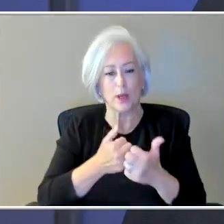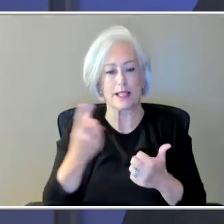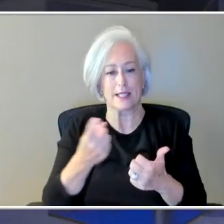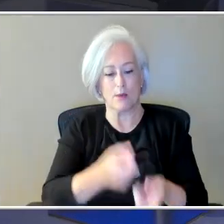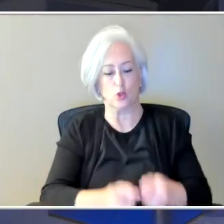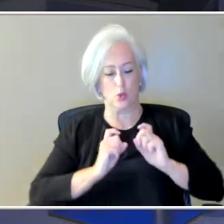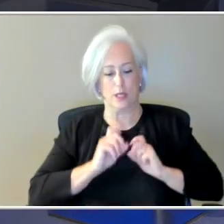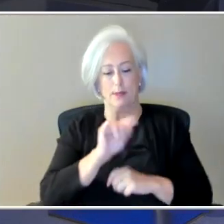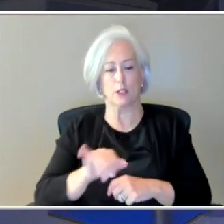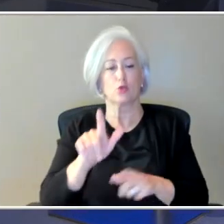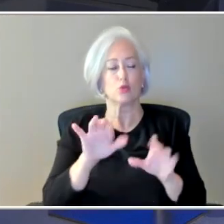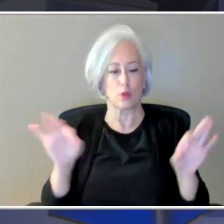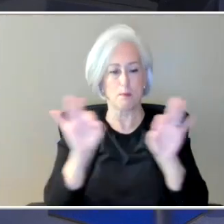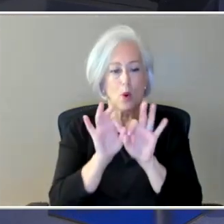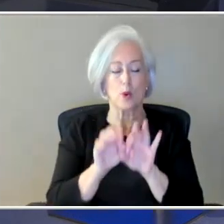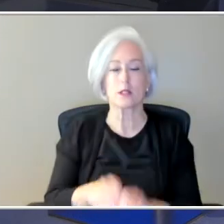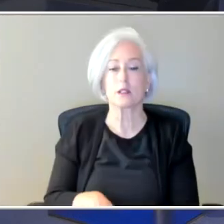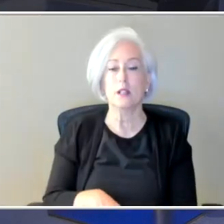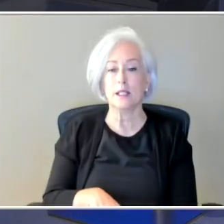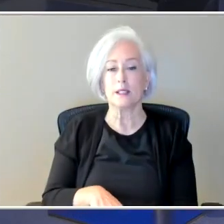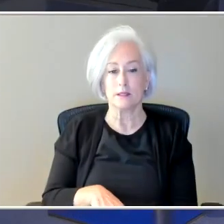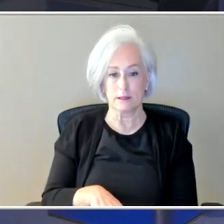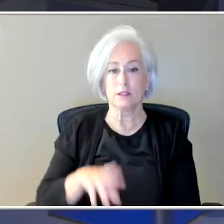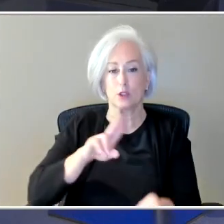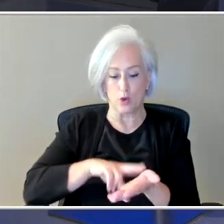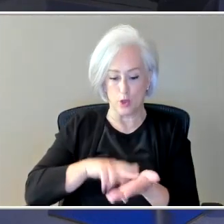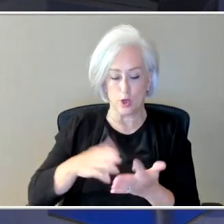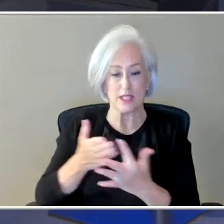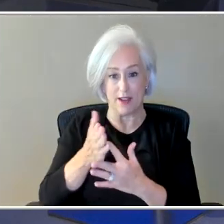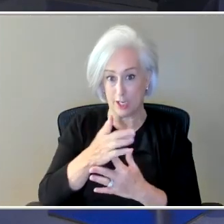a question nurse navigators ask? How are we doing mentally?